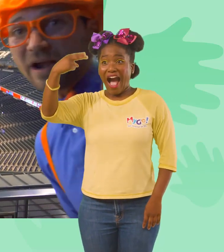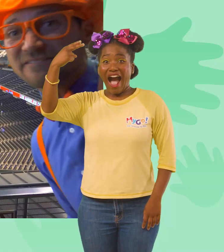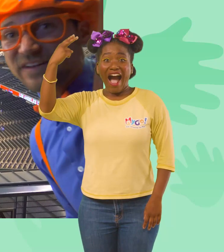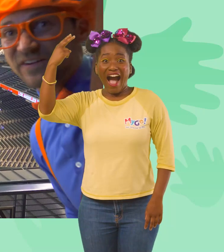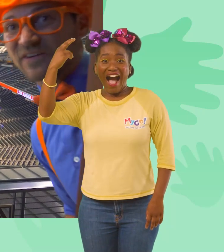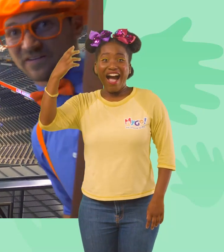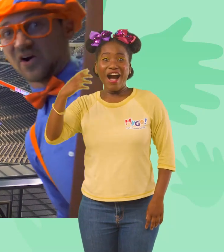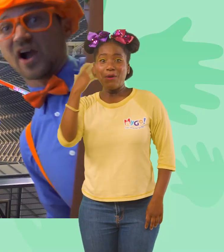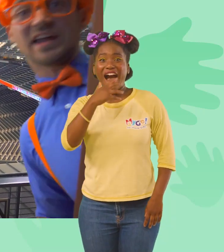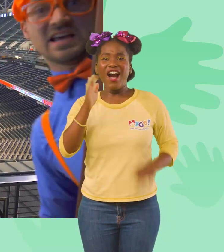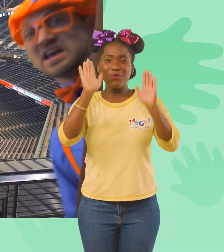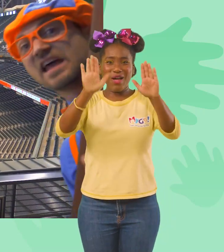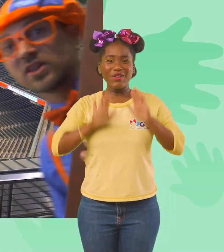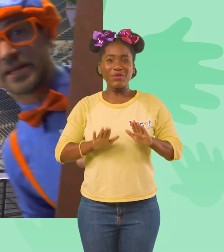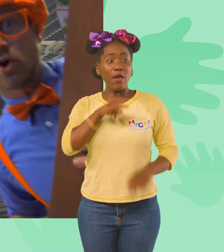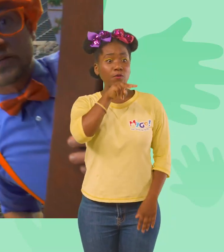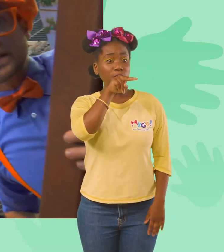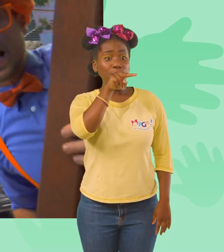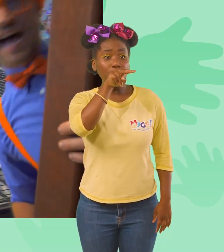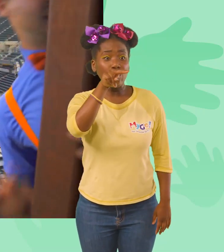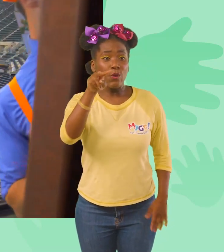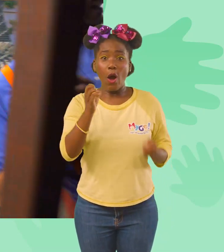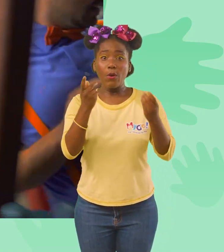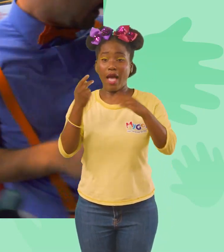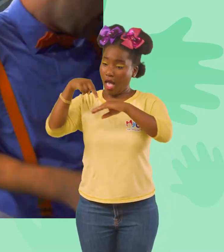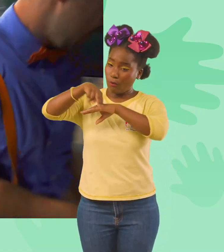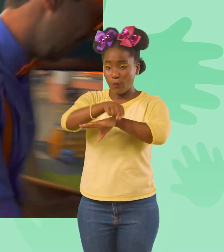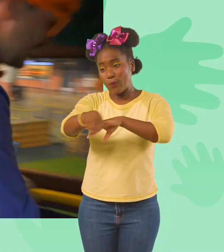What a great view! All right, now let me go down the slide.